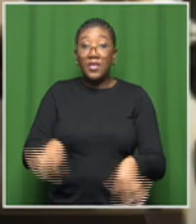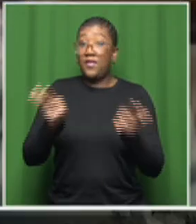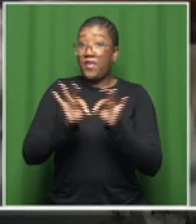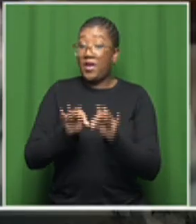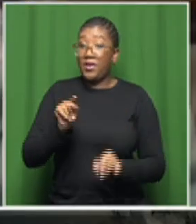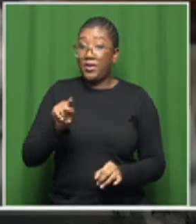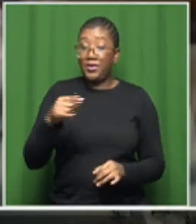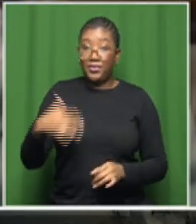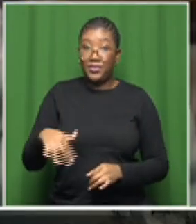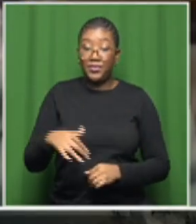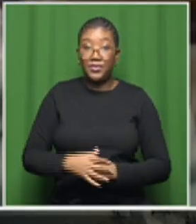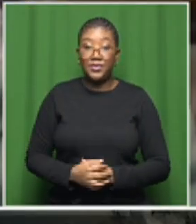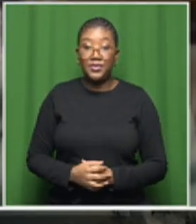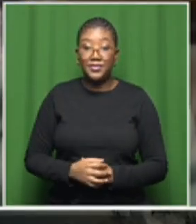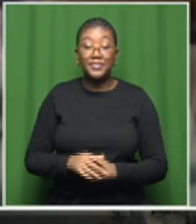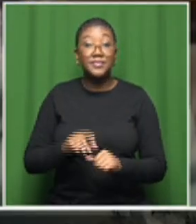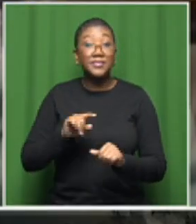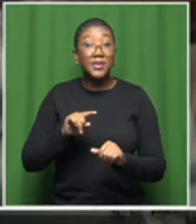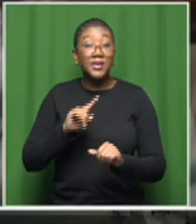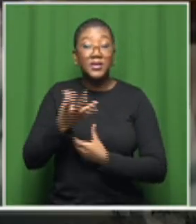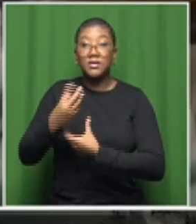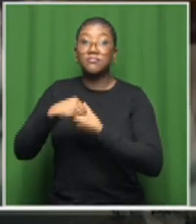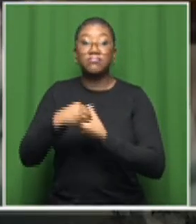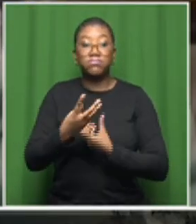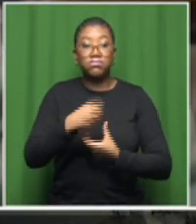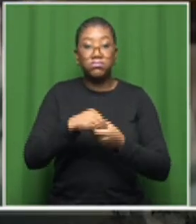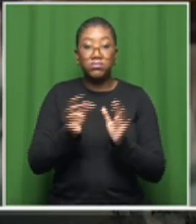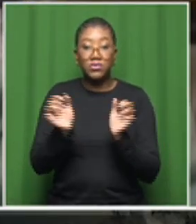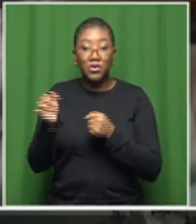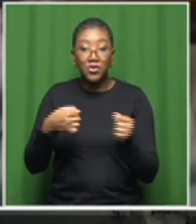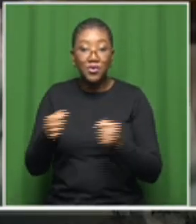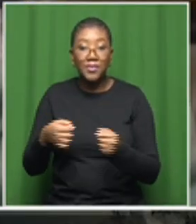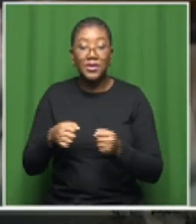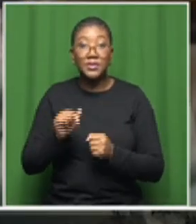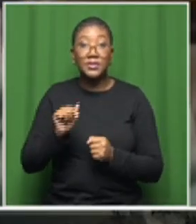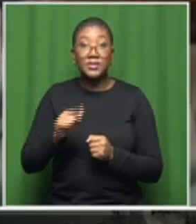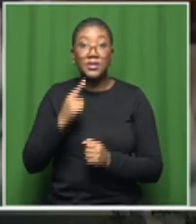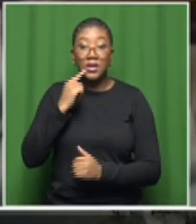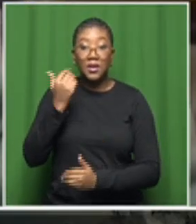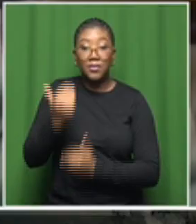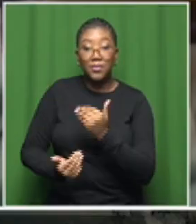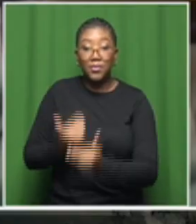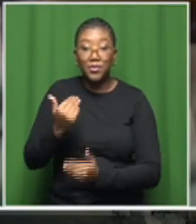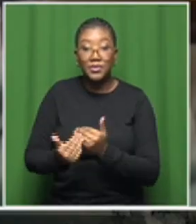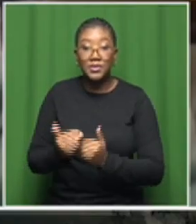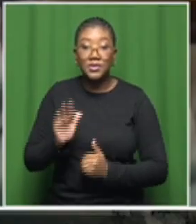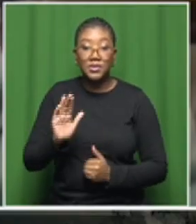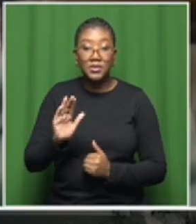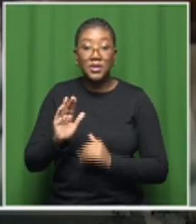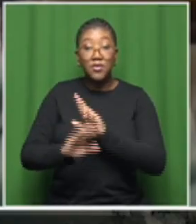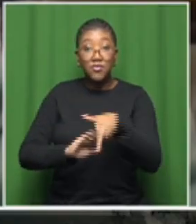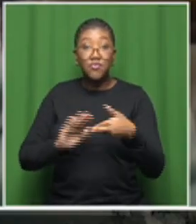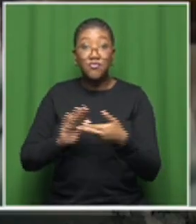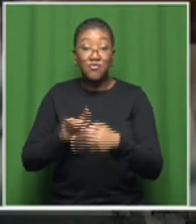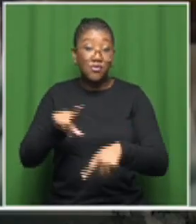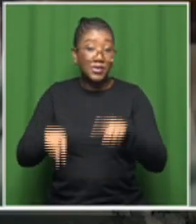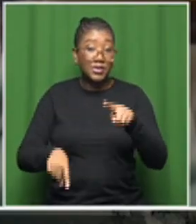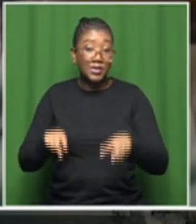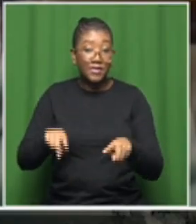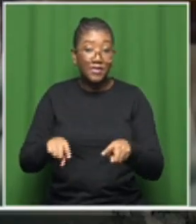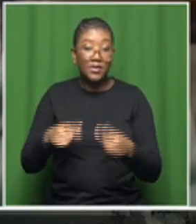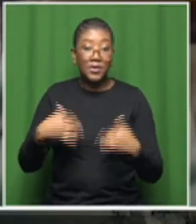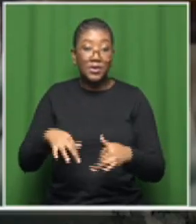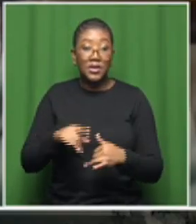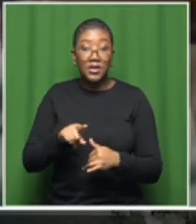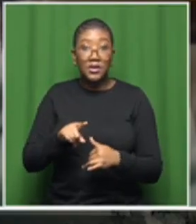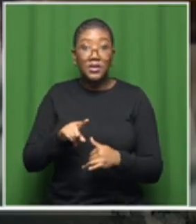we're looking at the recruitment process, the selection of the volunteers as well for the different roles, really, what goes into